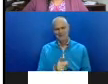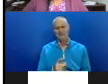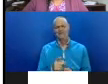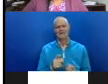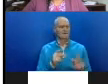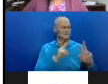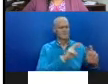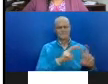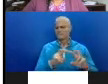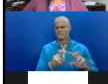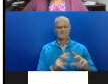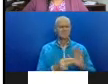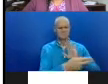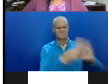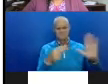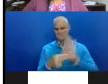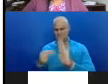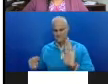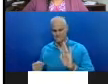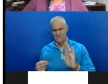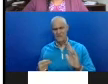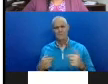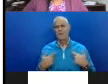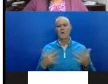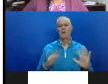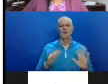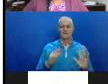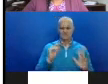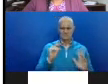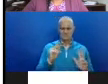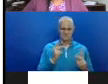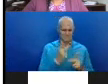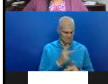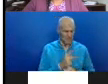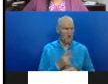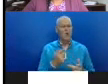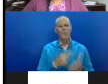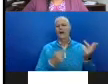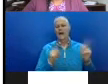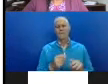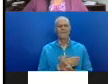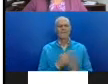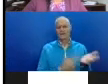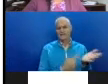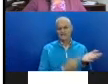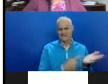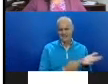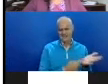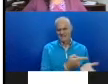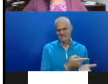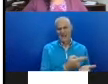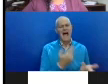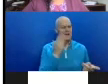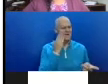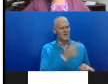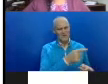analysis as a diagnostic tool, where I had already worked out, what had happened before I even talked to the man. I already, knew that